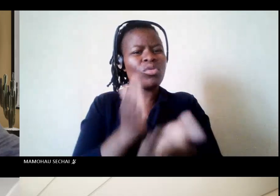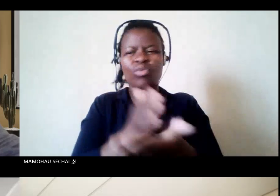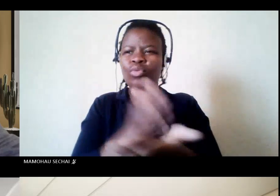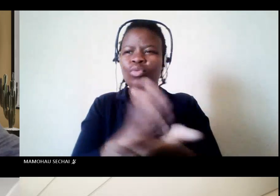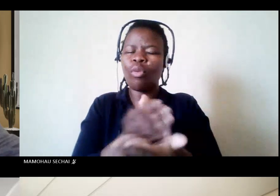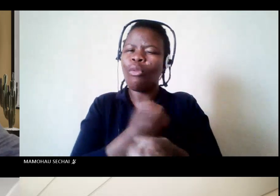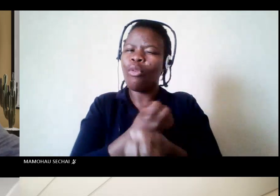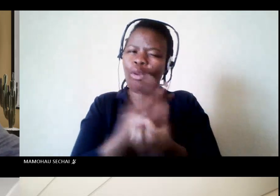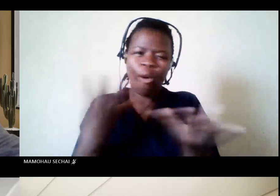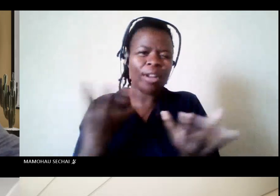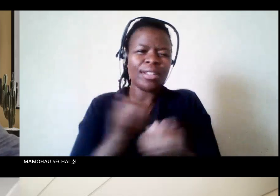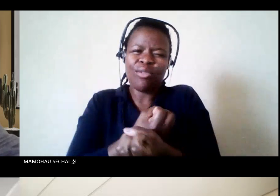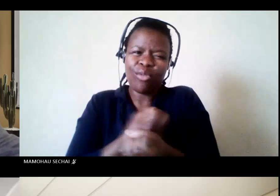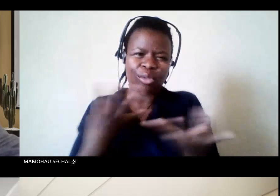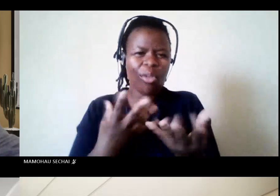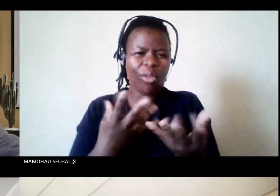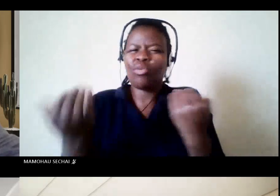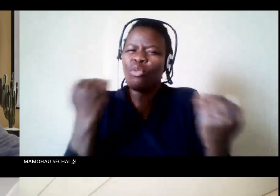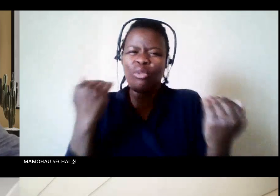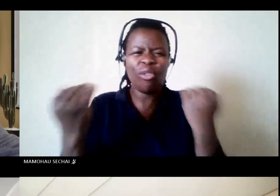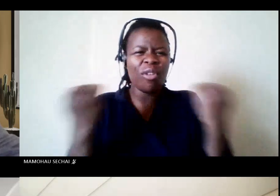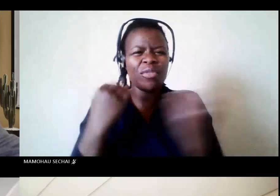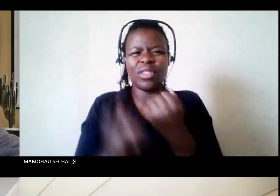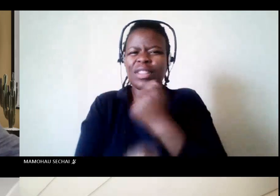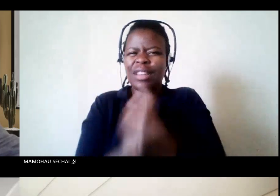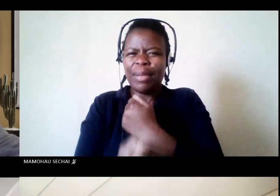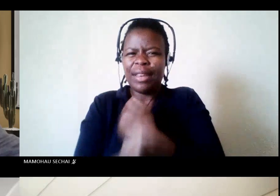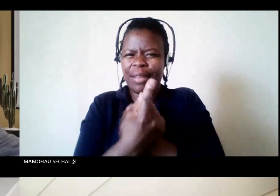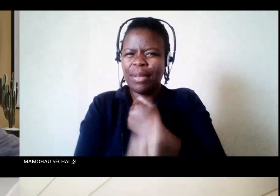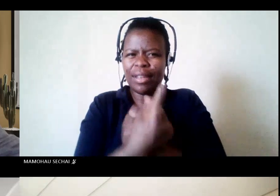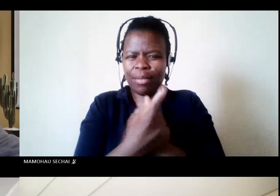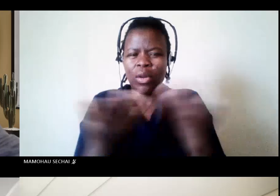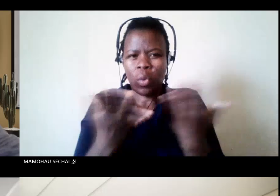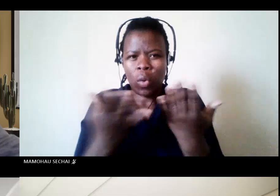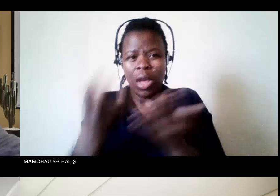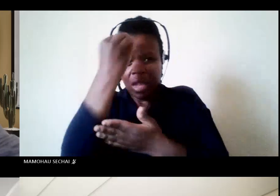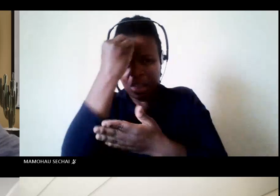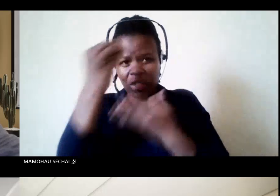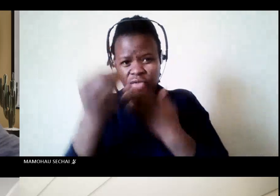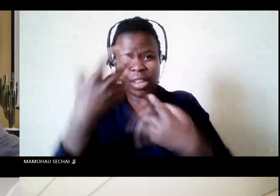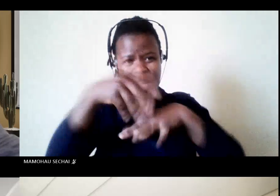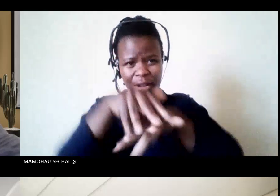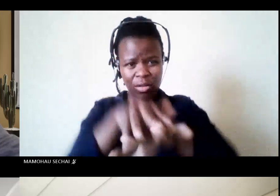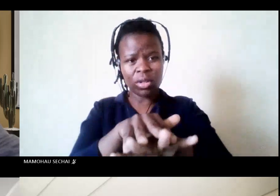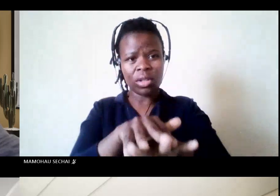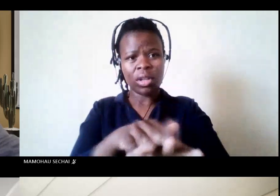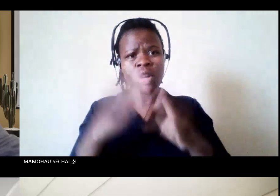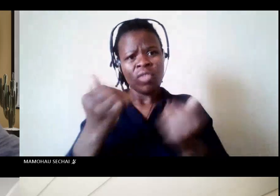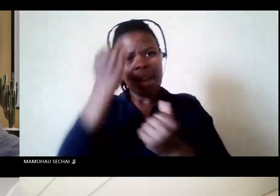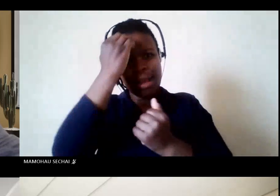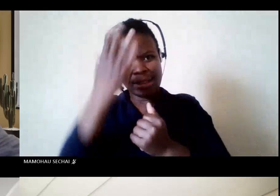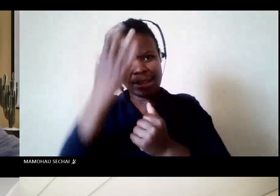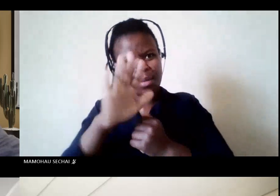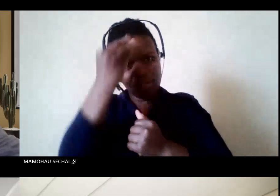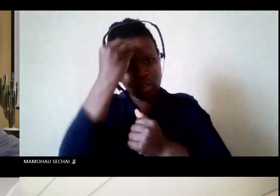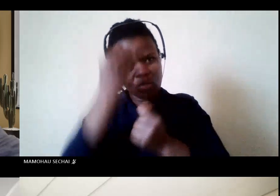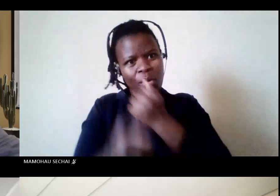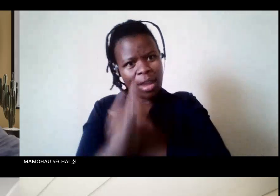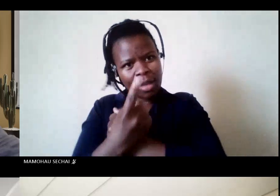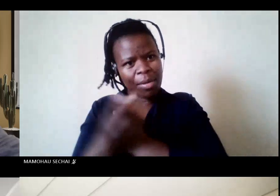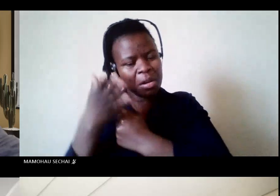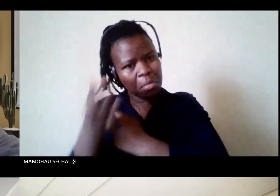of confusion that is happening around the issue of inclusion. I don't know if it's the issue that is happening in the